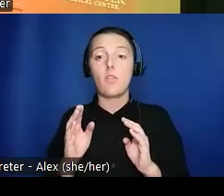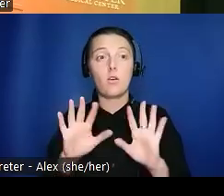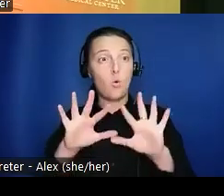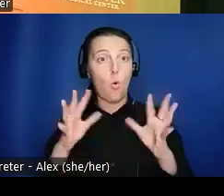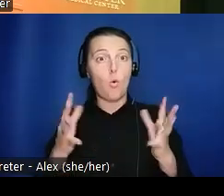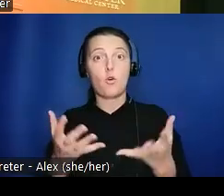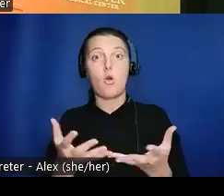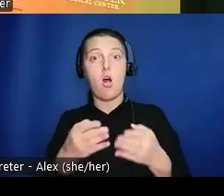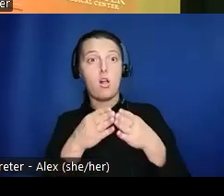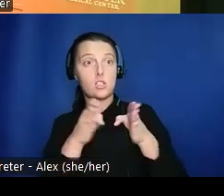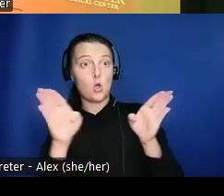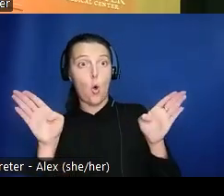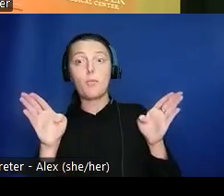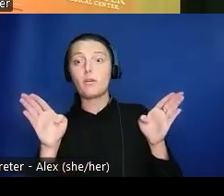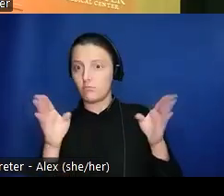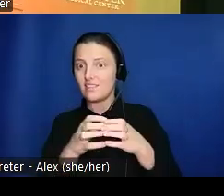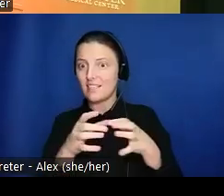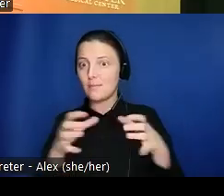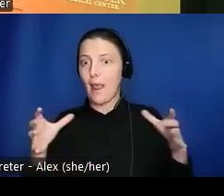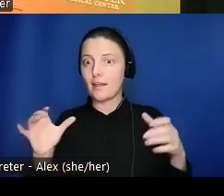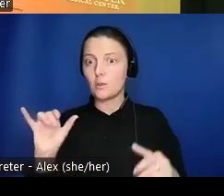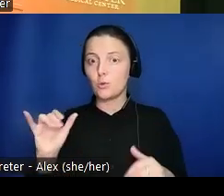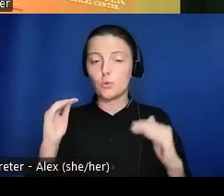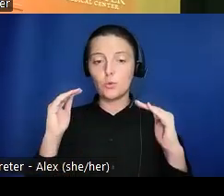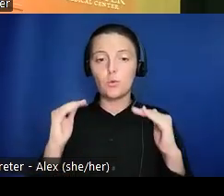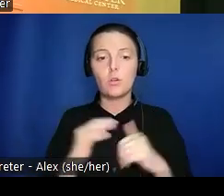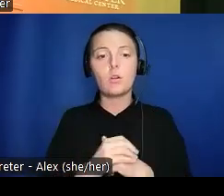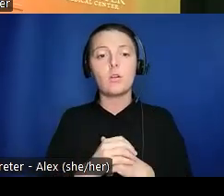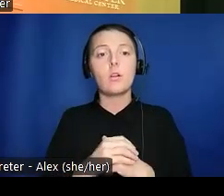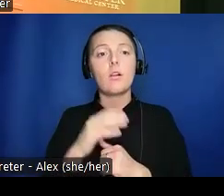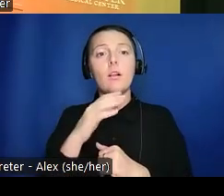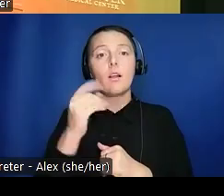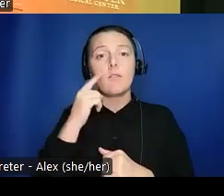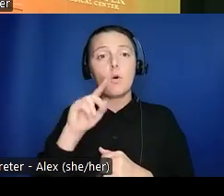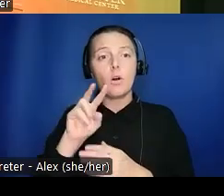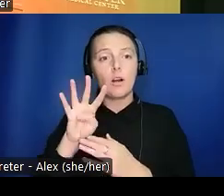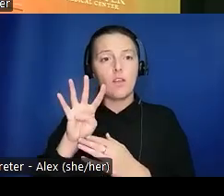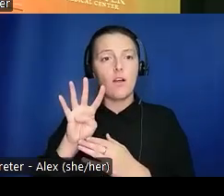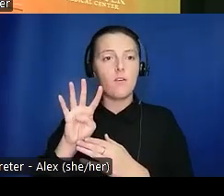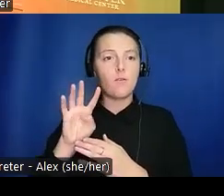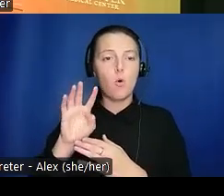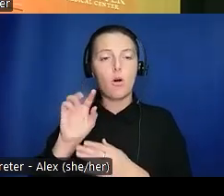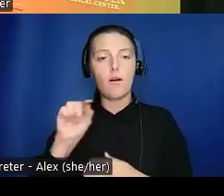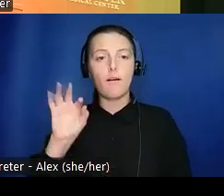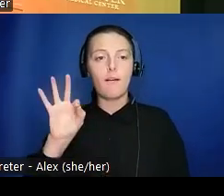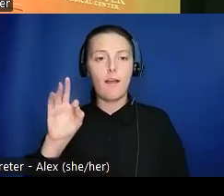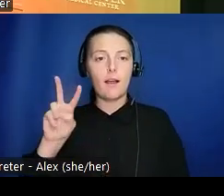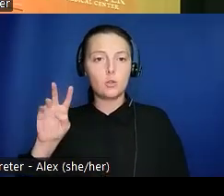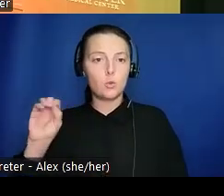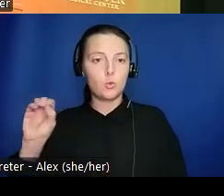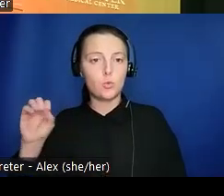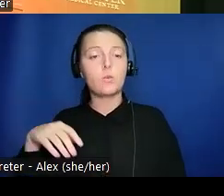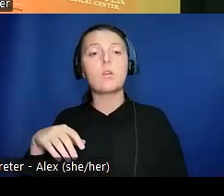the 49200 expansion of the adult inpatient services will provide lots of new opportunities